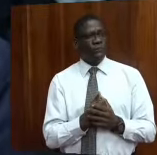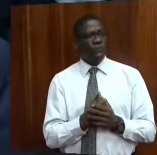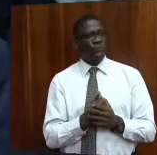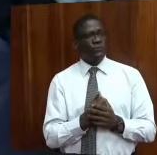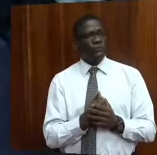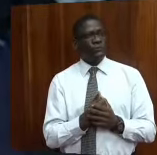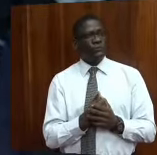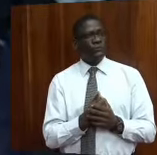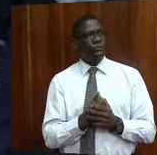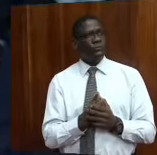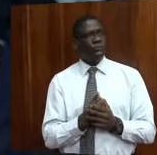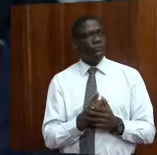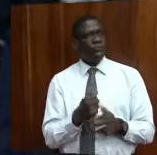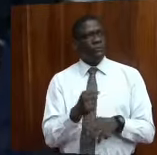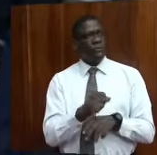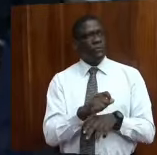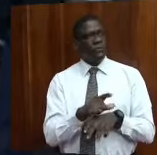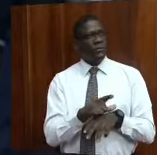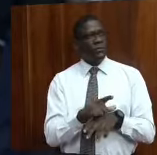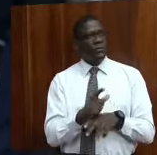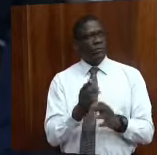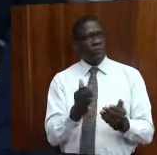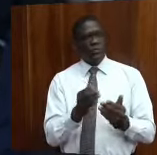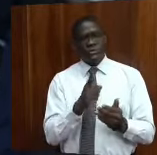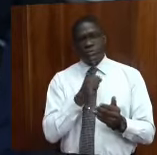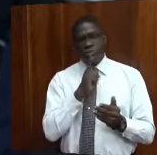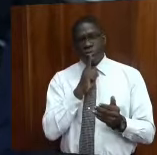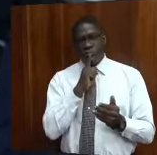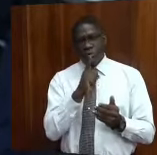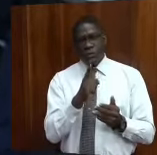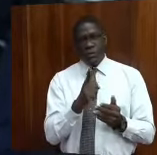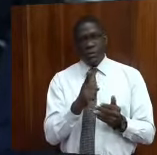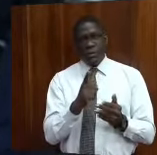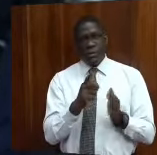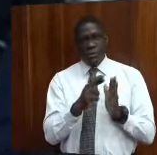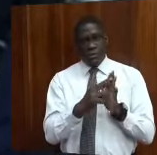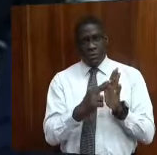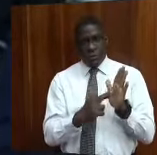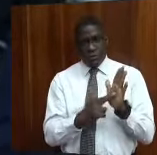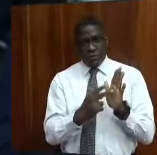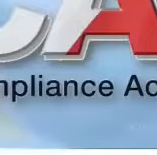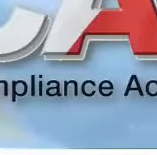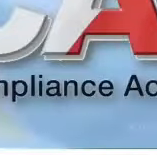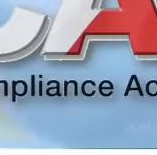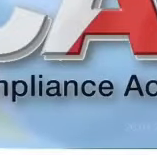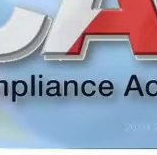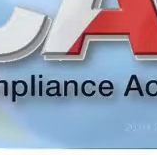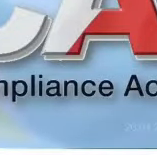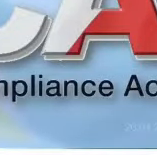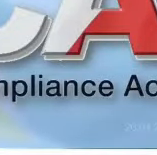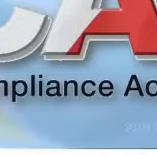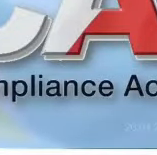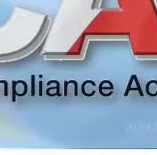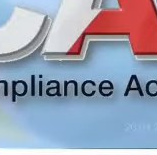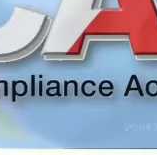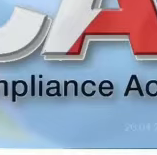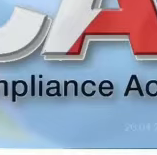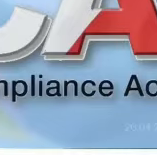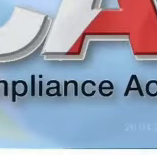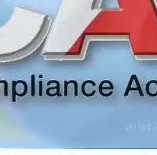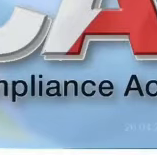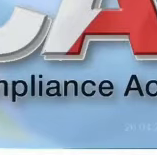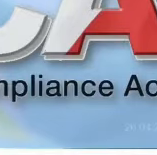In this regard, we have made legislative amendments since assuming office to enhance our monitoring capabilities in relation to the Foreign